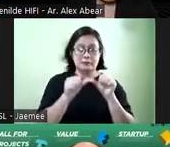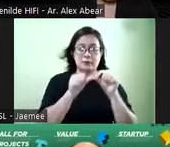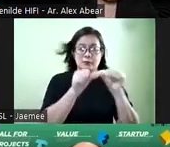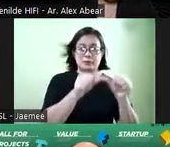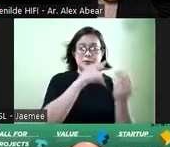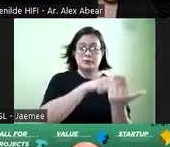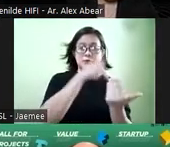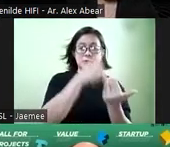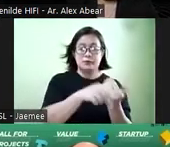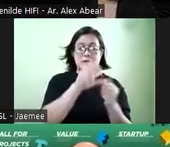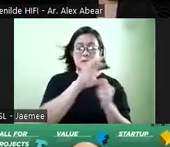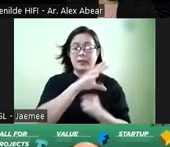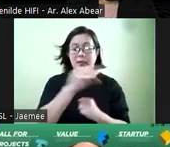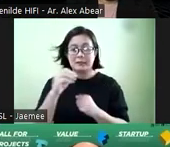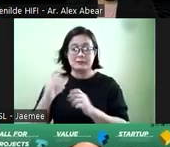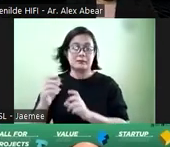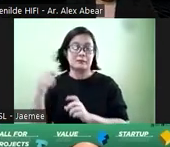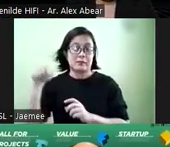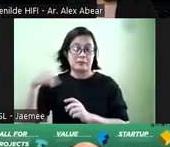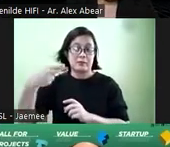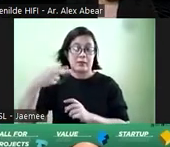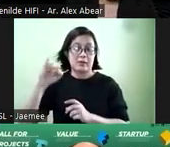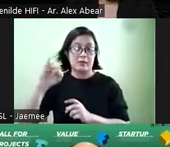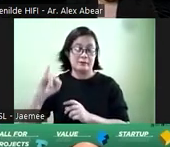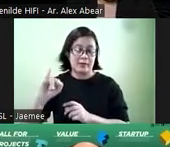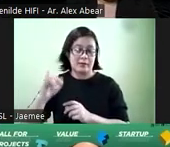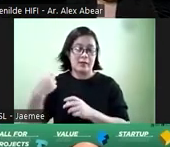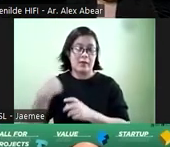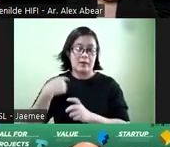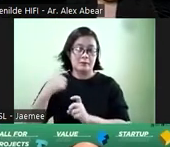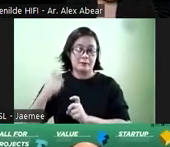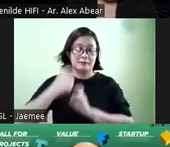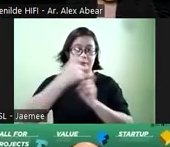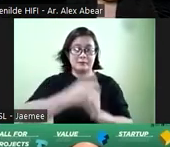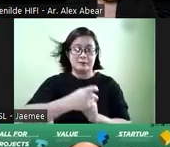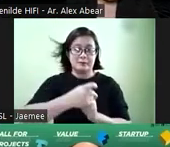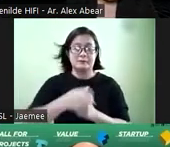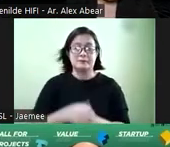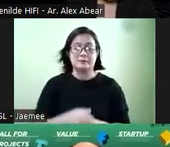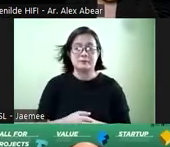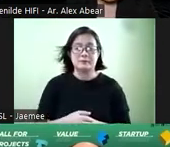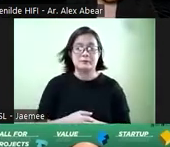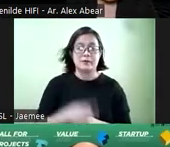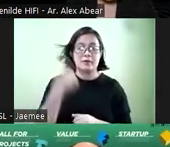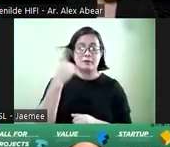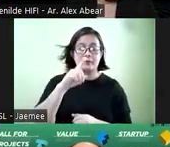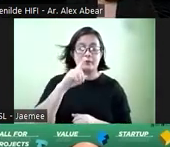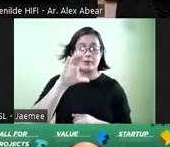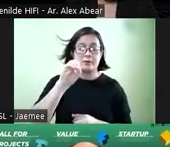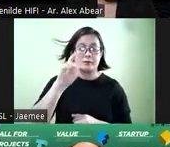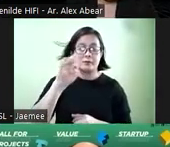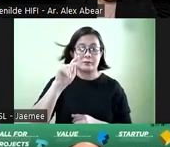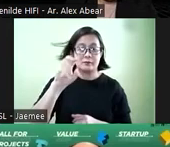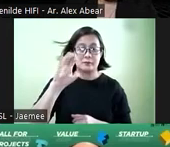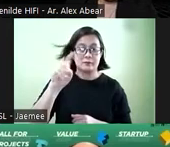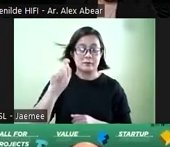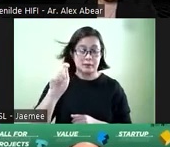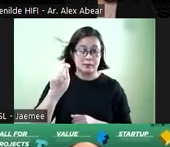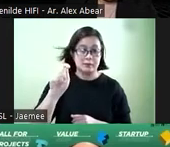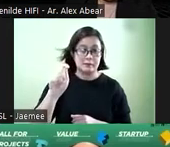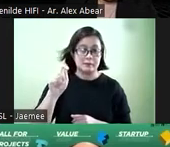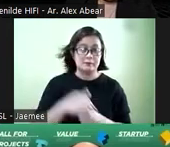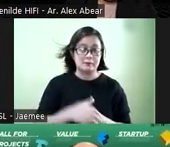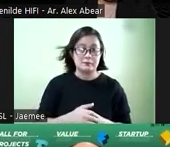will reward you with that force multiplier. So for context, we're doing this with the Spark Project.